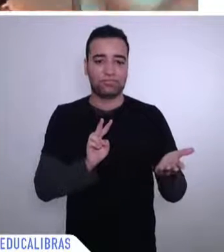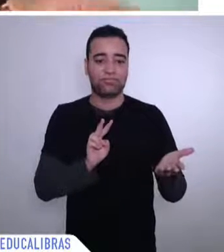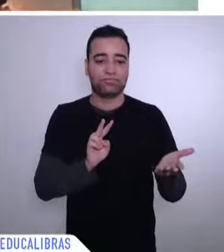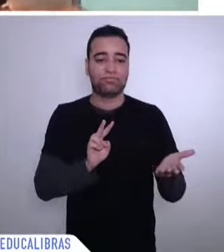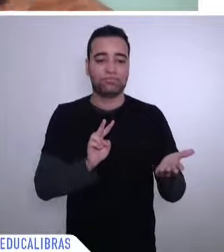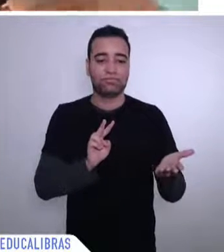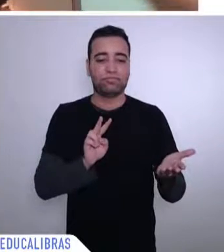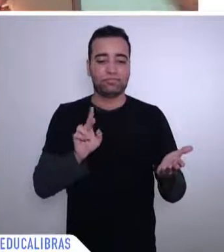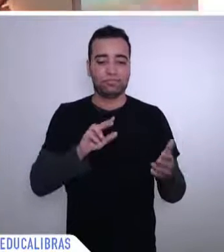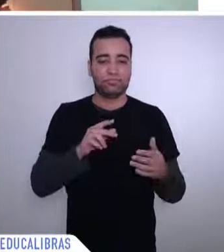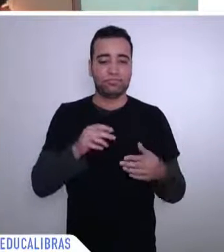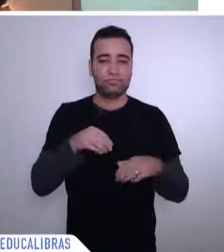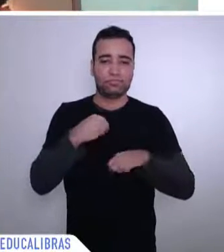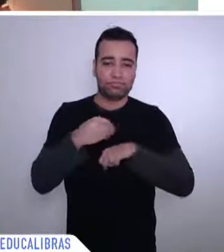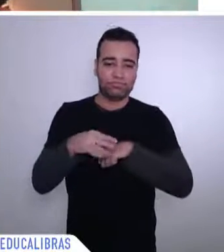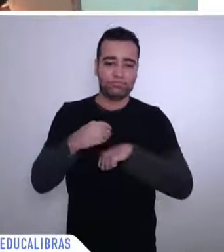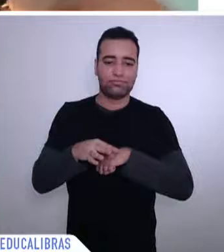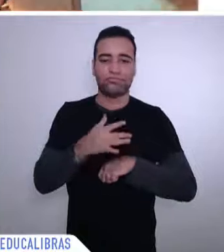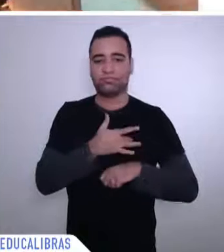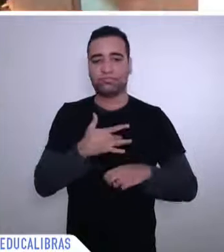work.